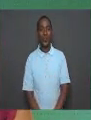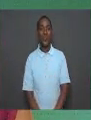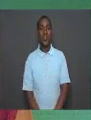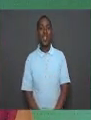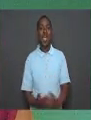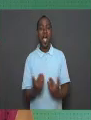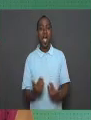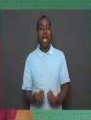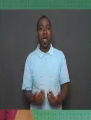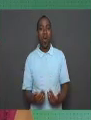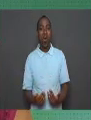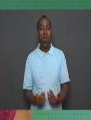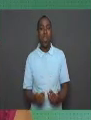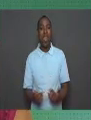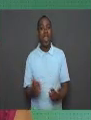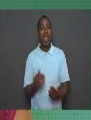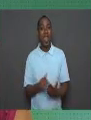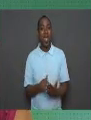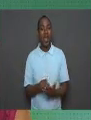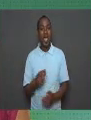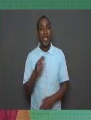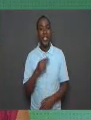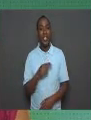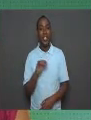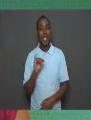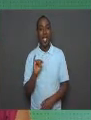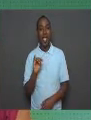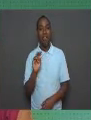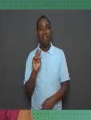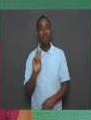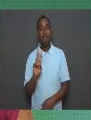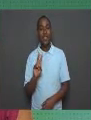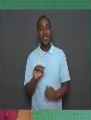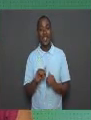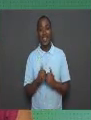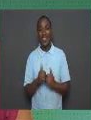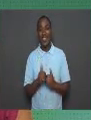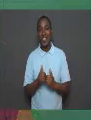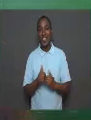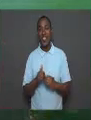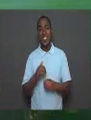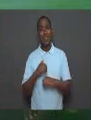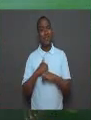Let us now learn how HIV attacks the immune system.